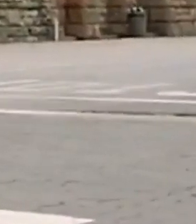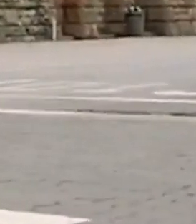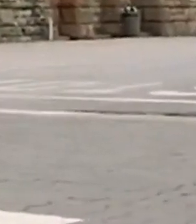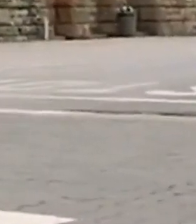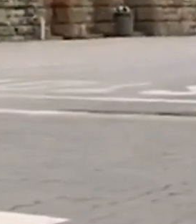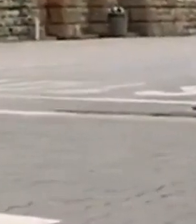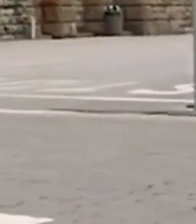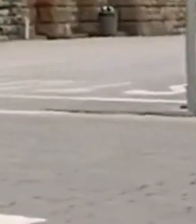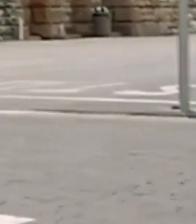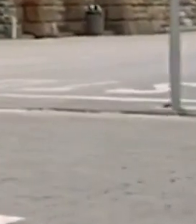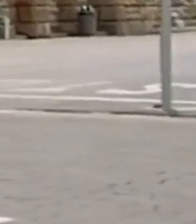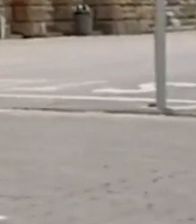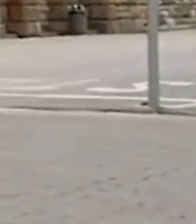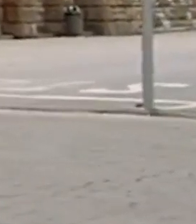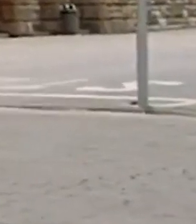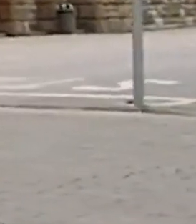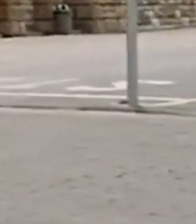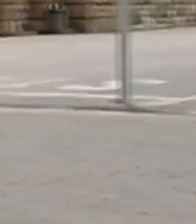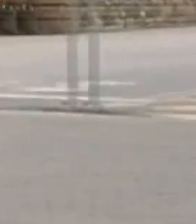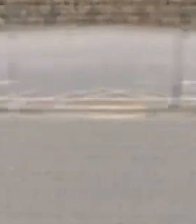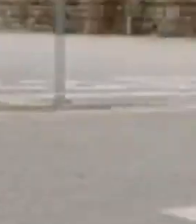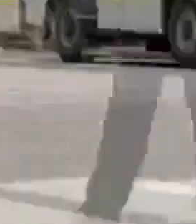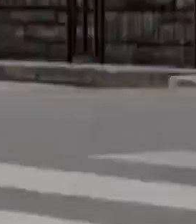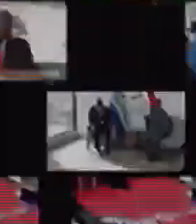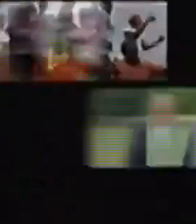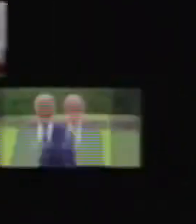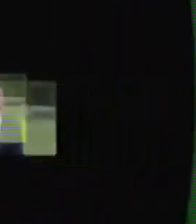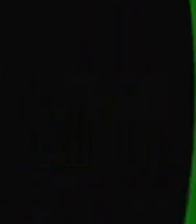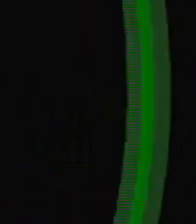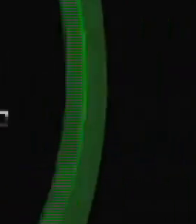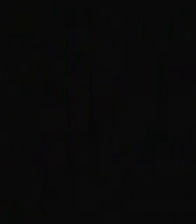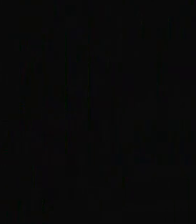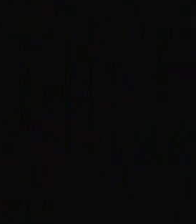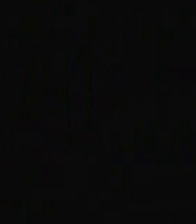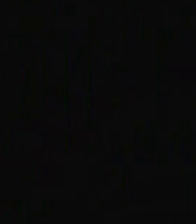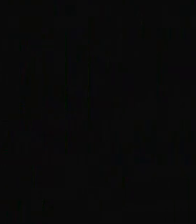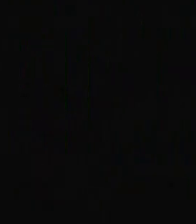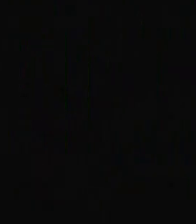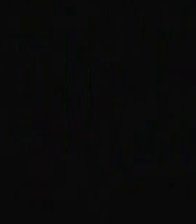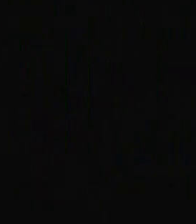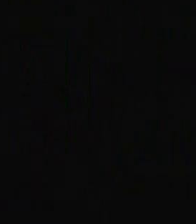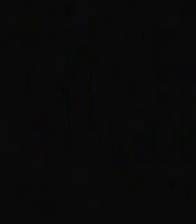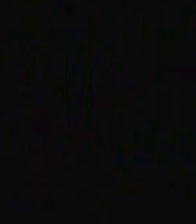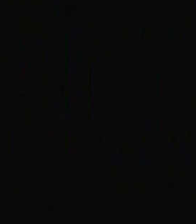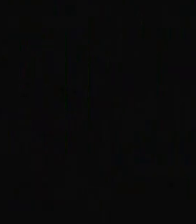hao SABC lentswe la hao re ikemetse ha re kgethe nku ka pela.